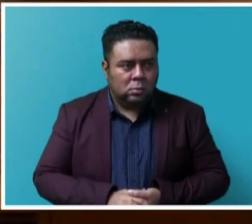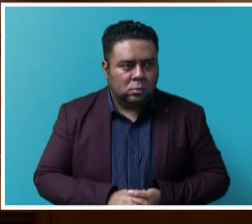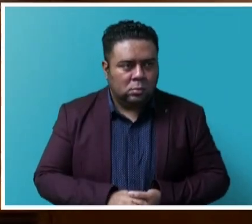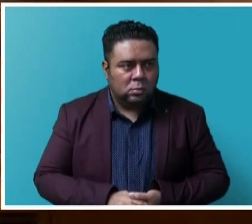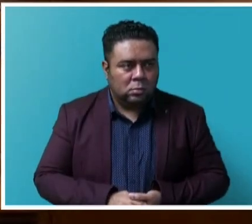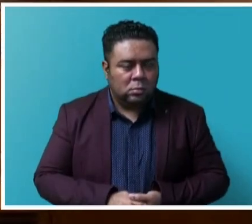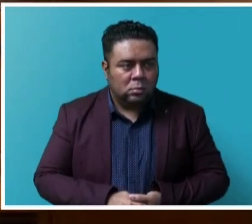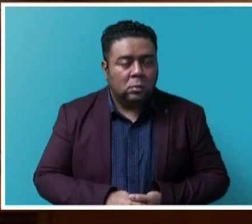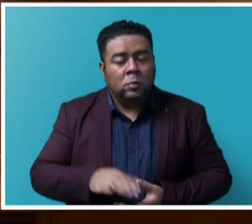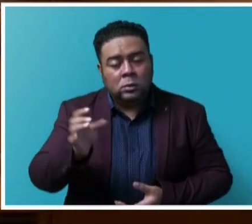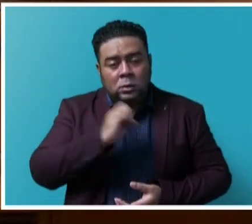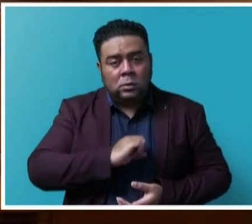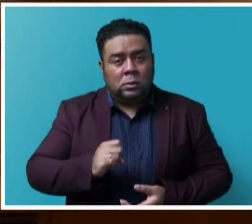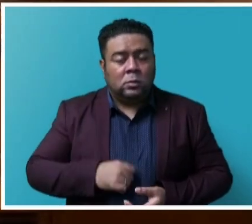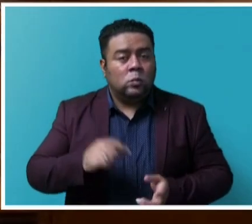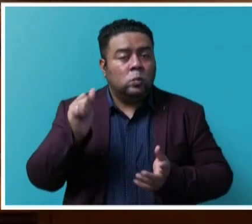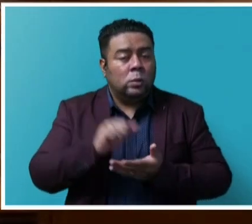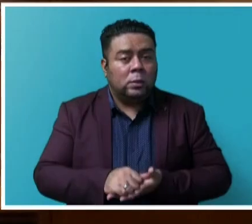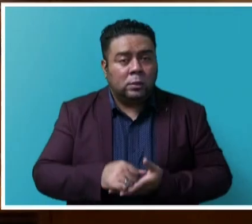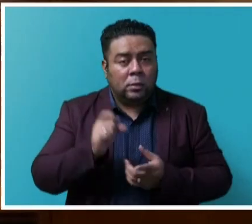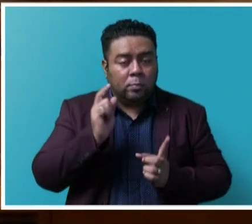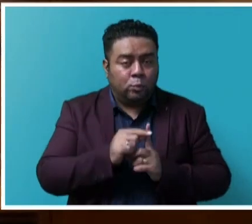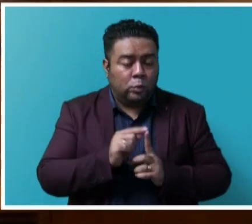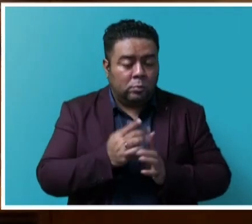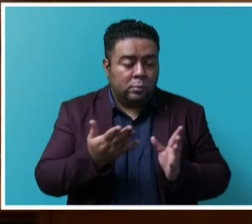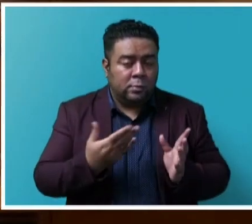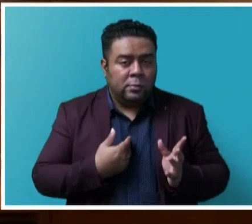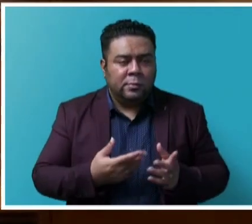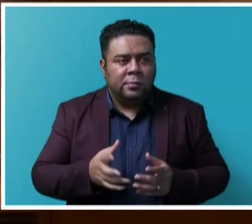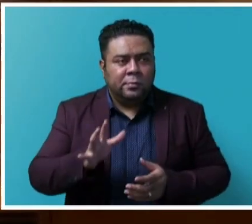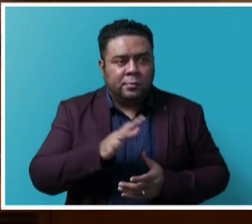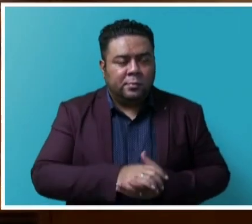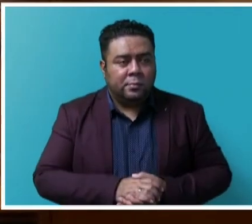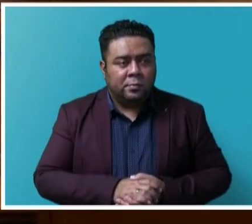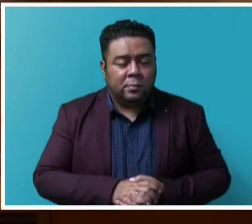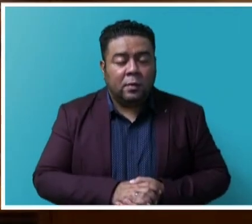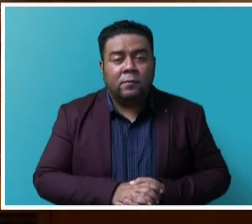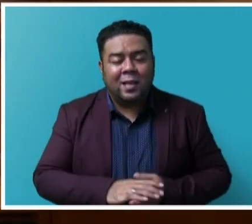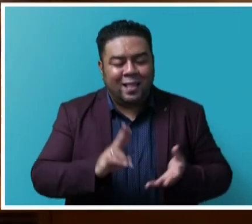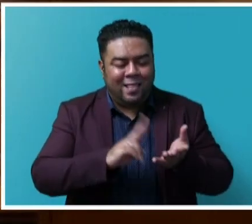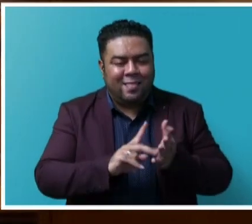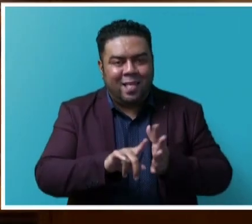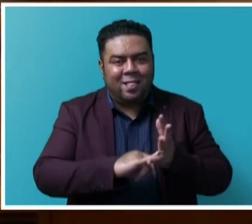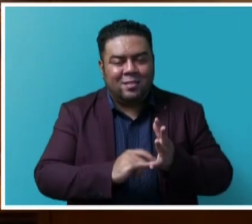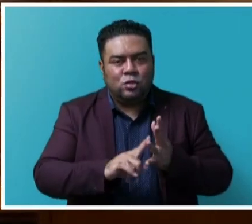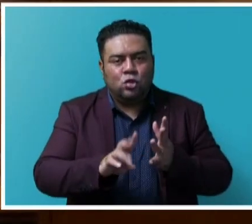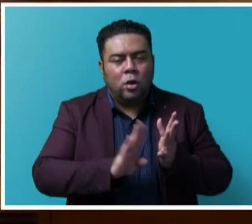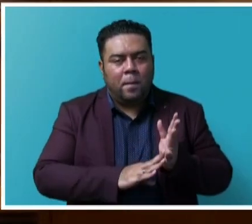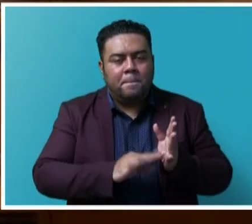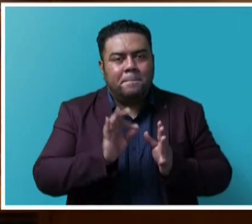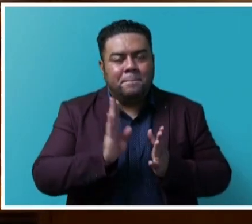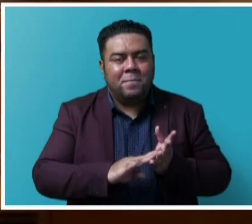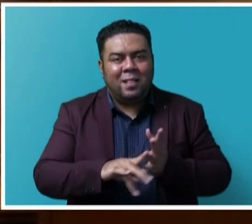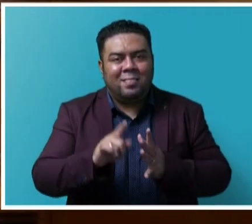While His Excellency rightly pointed out the virtues of the late Mr. Nelson Mandela, I want